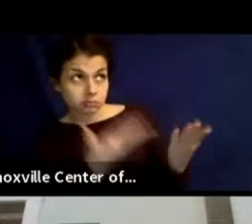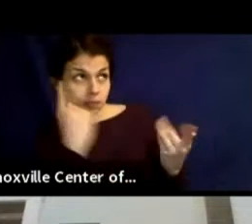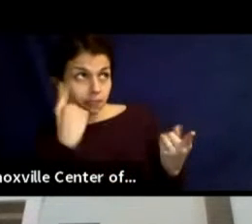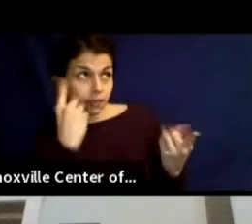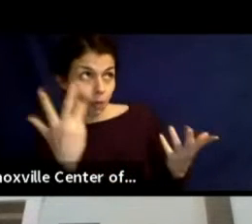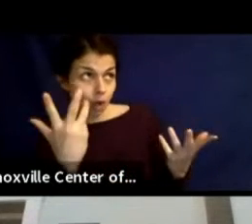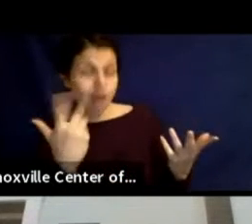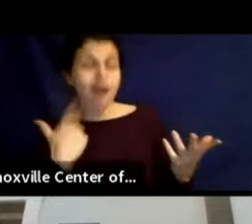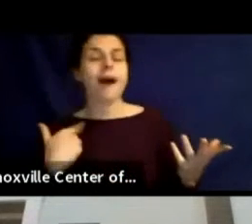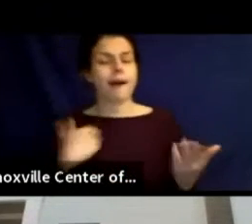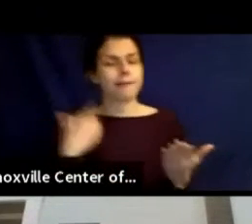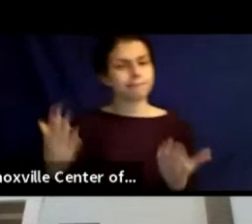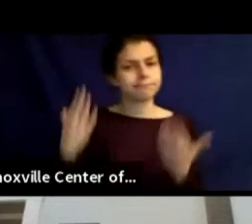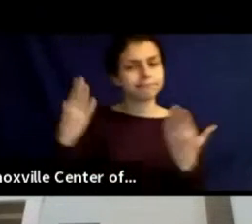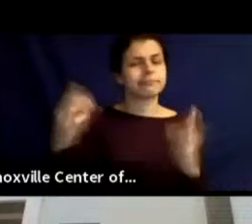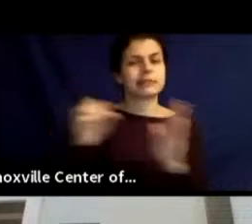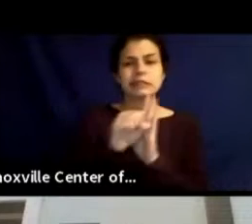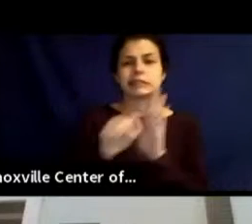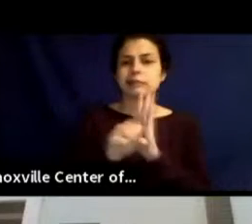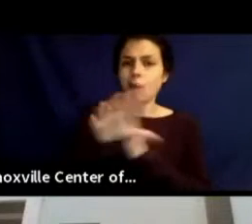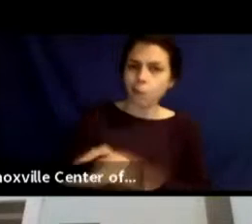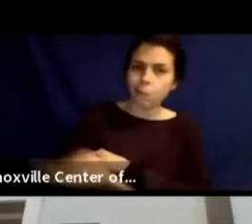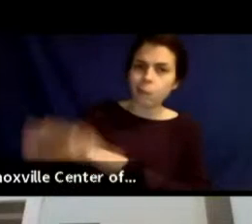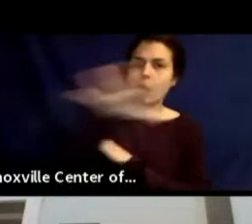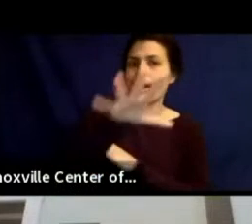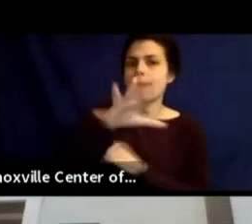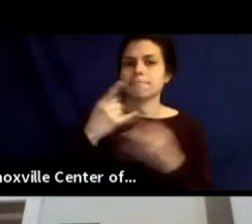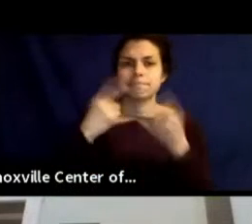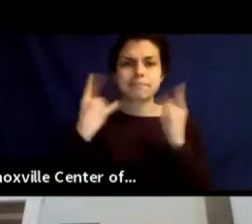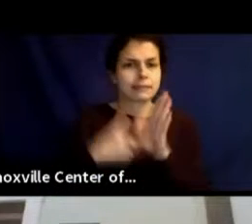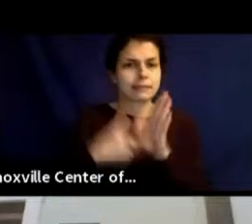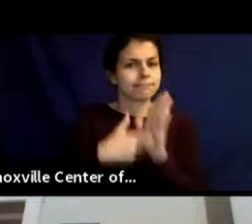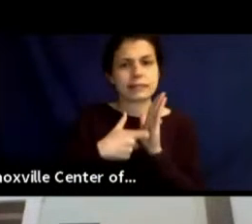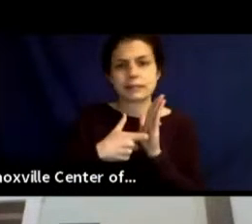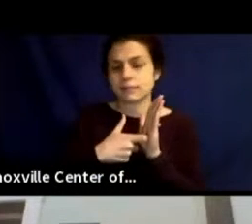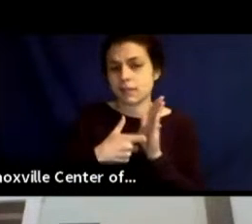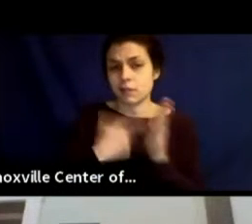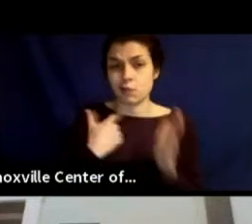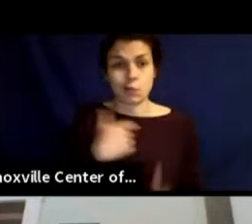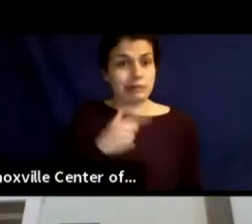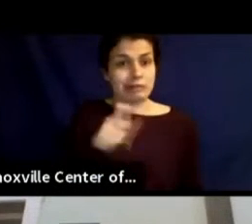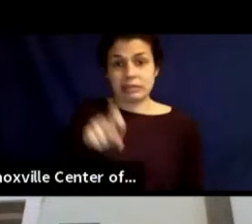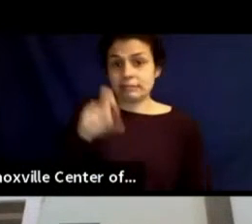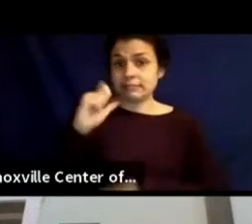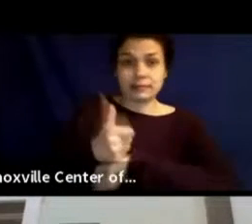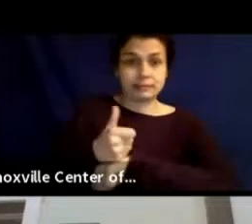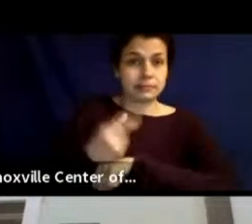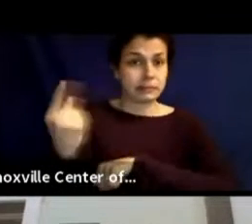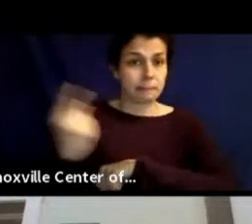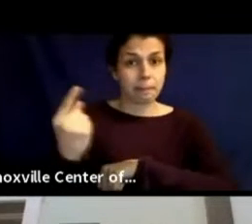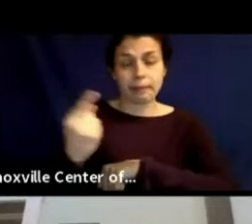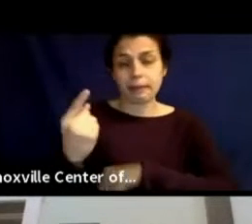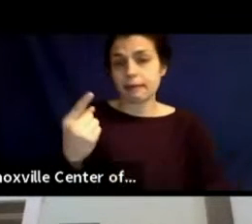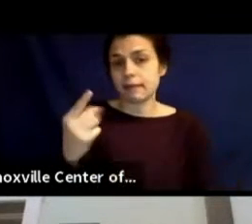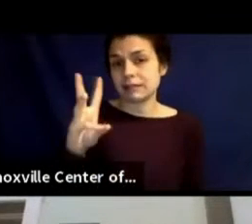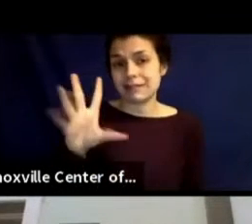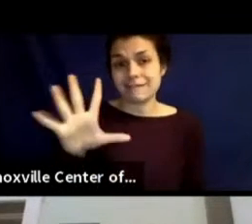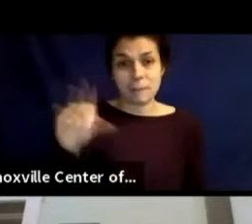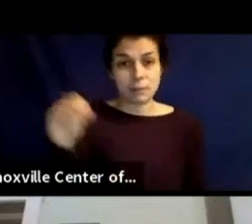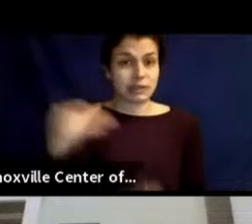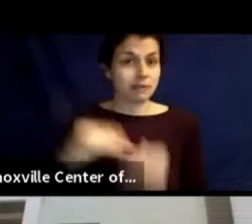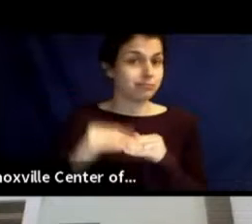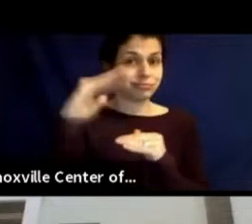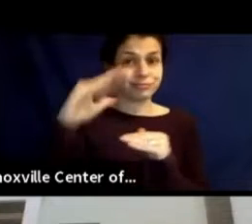mask mandate, because we really need to have something in that regard. We need to get up above 65%. It's